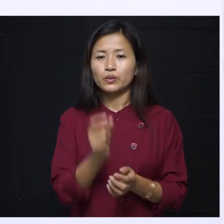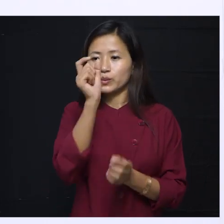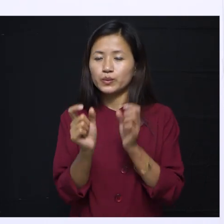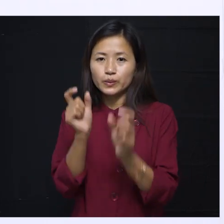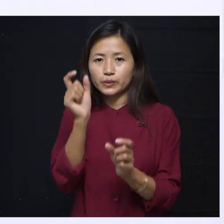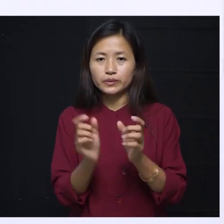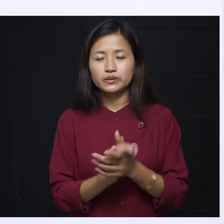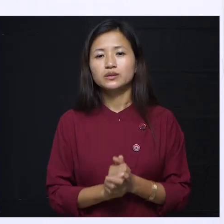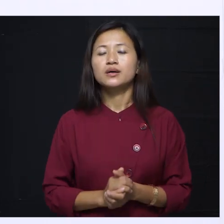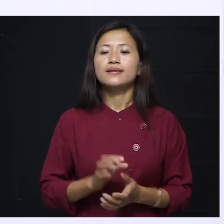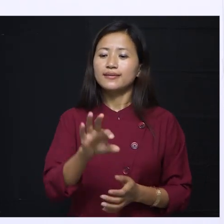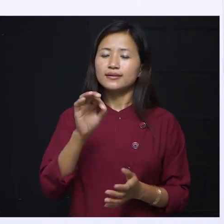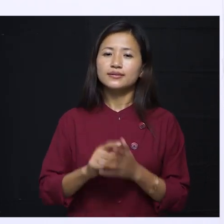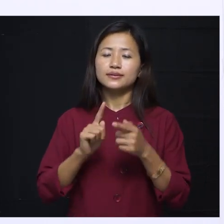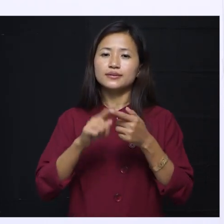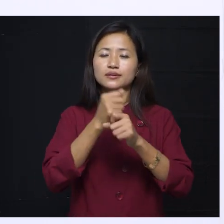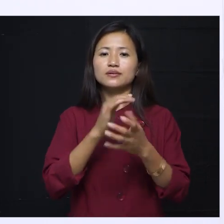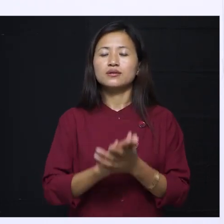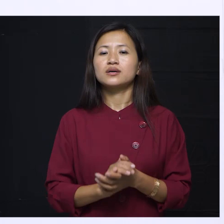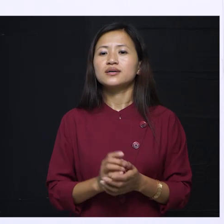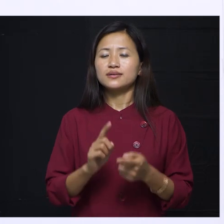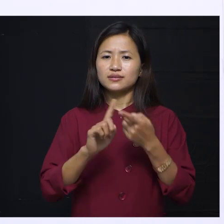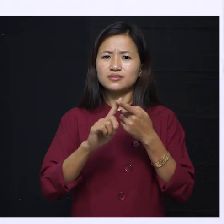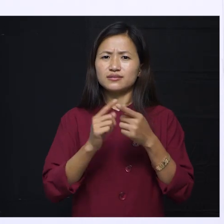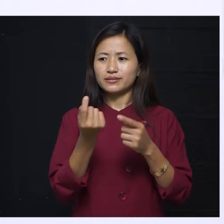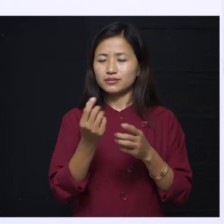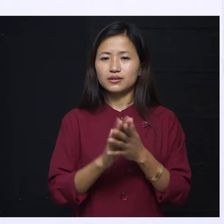it. Take the example of the word extra.